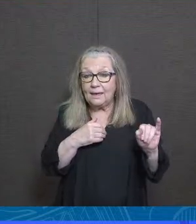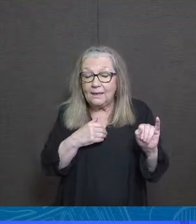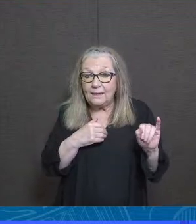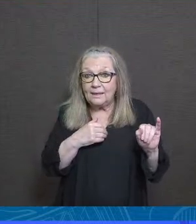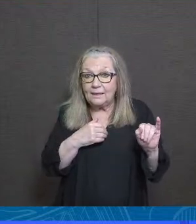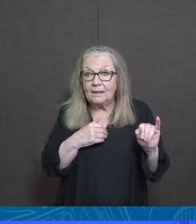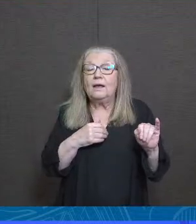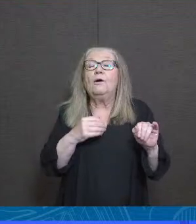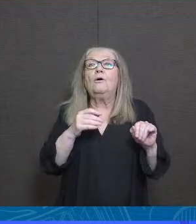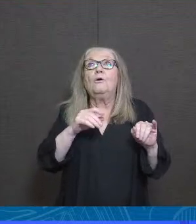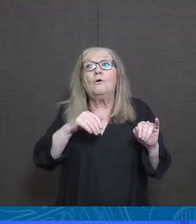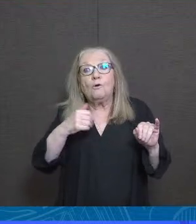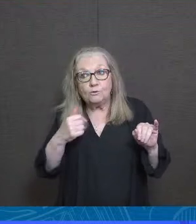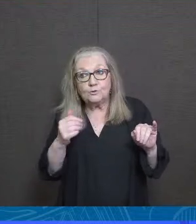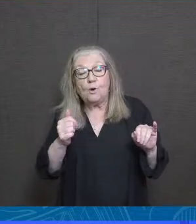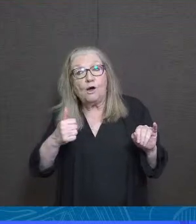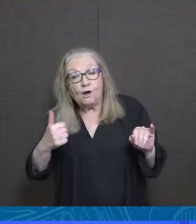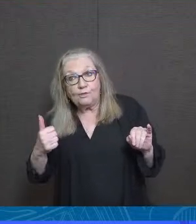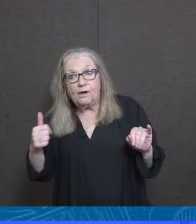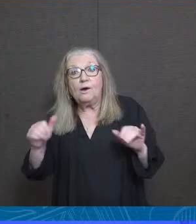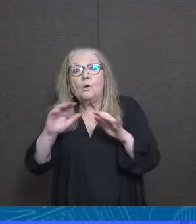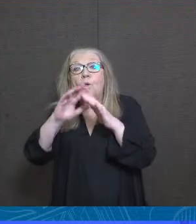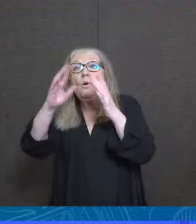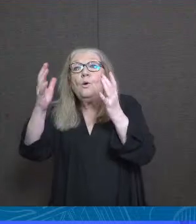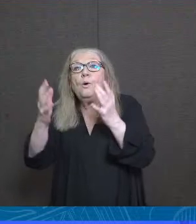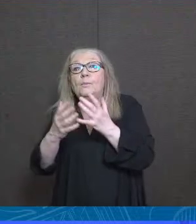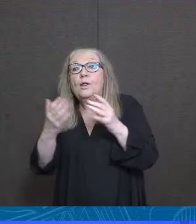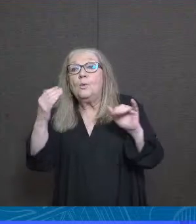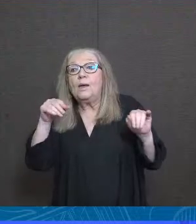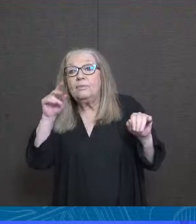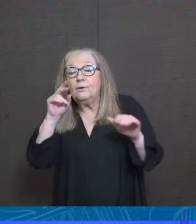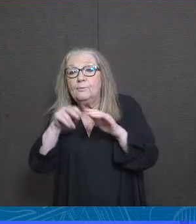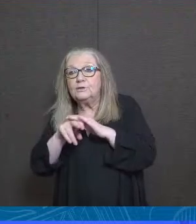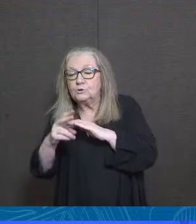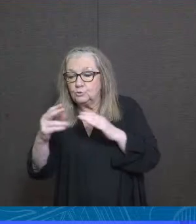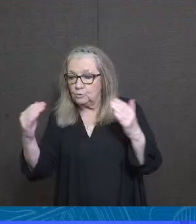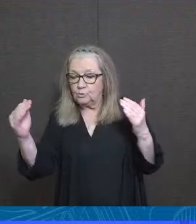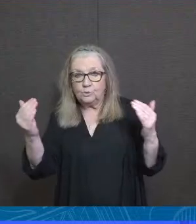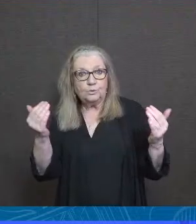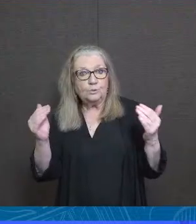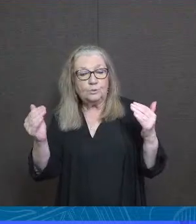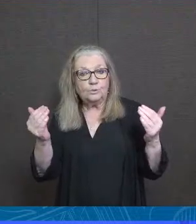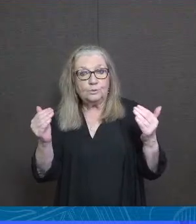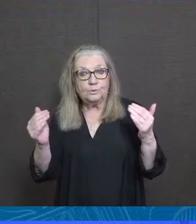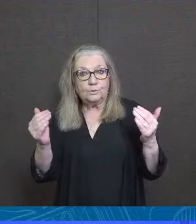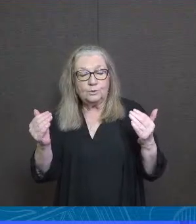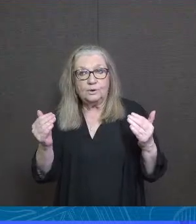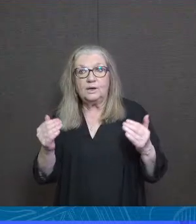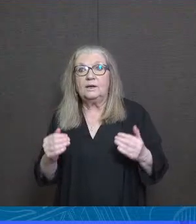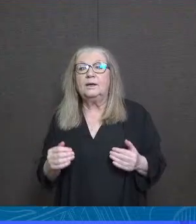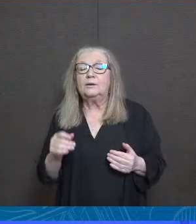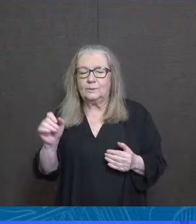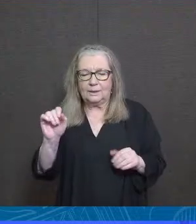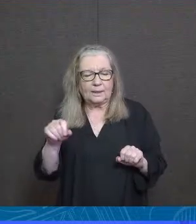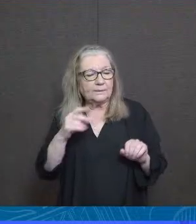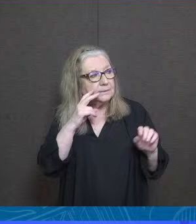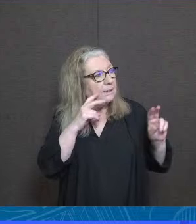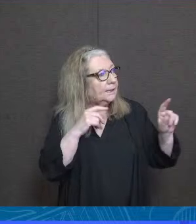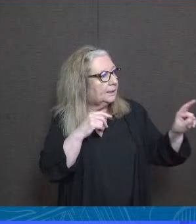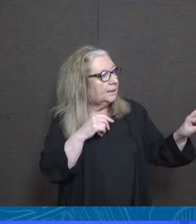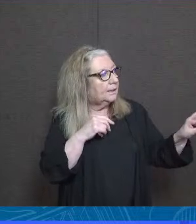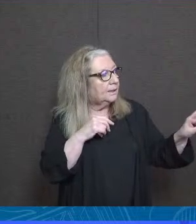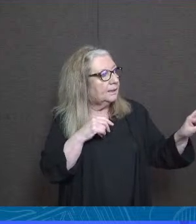from global numerical weather prediction that the weather agencies use. You can see that